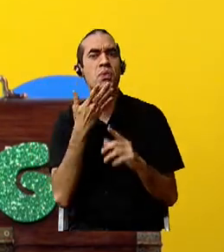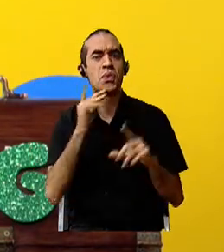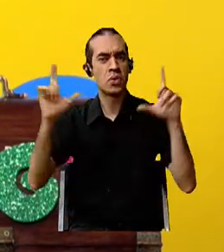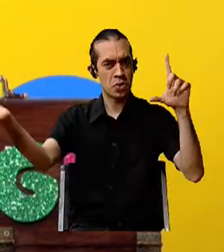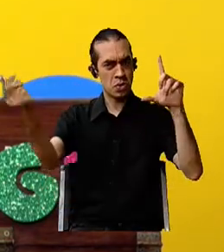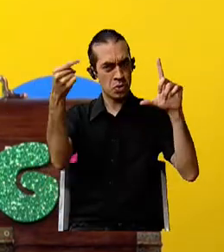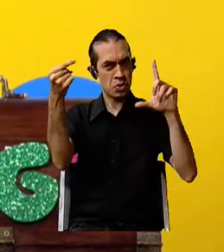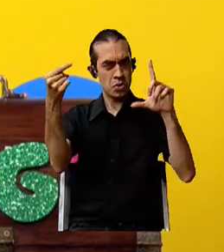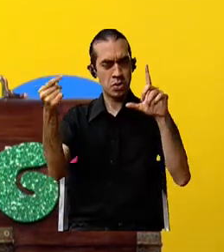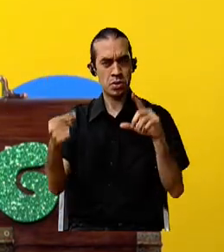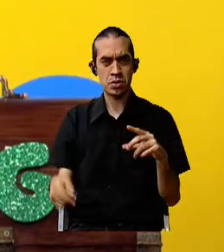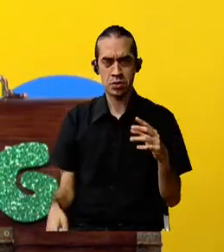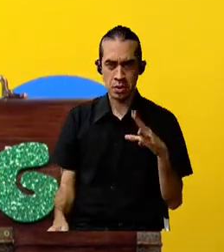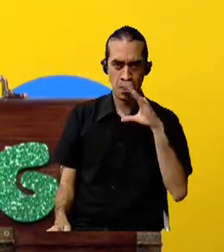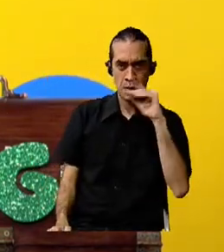one Chuli's pointing to?